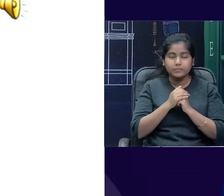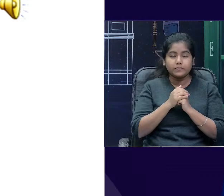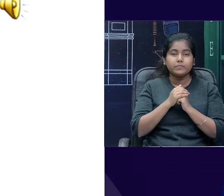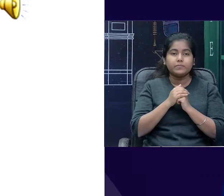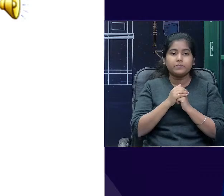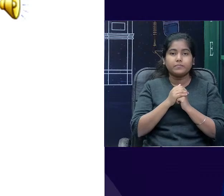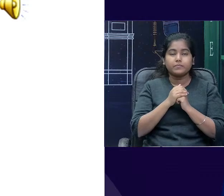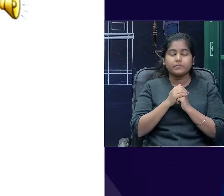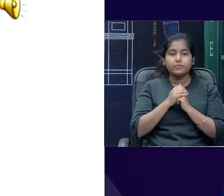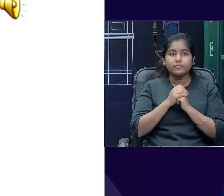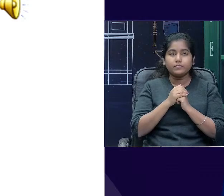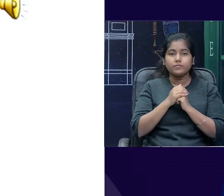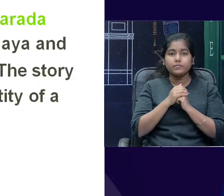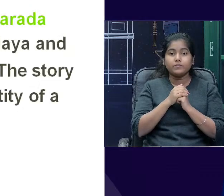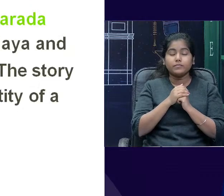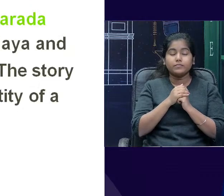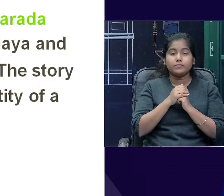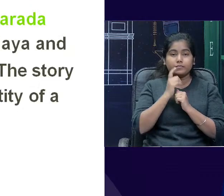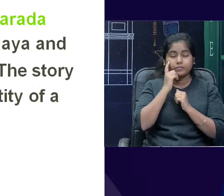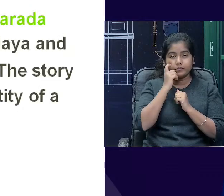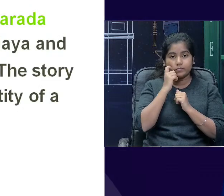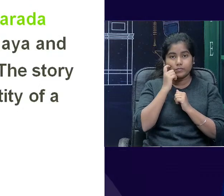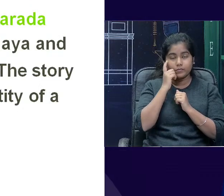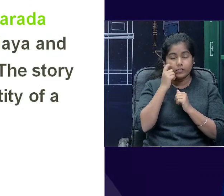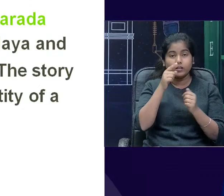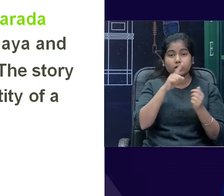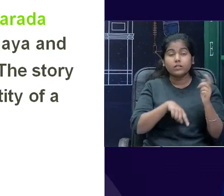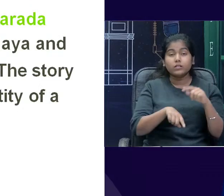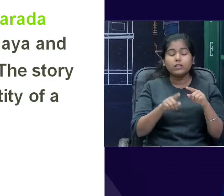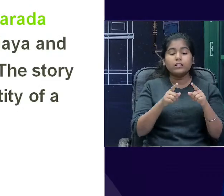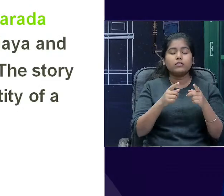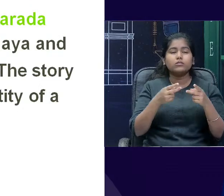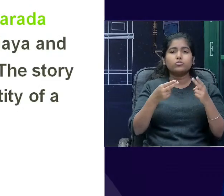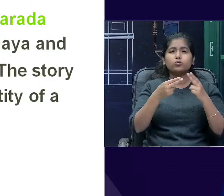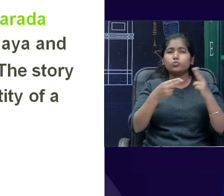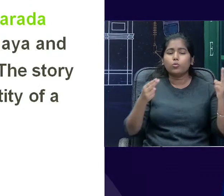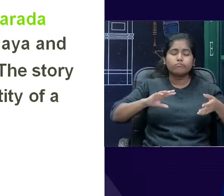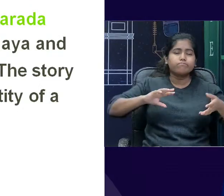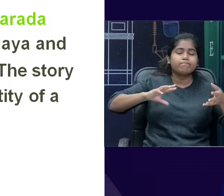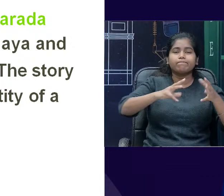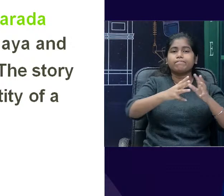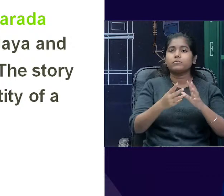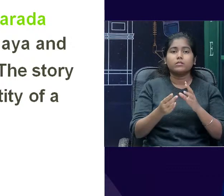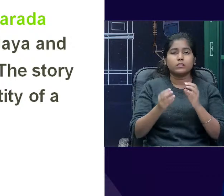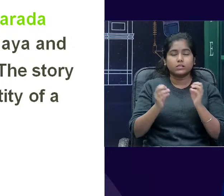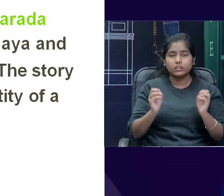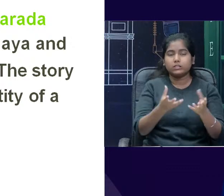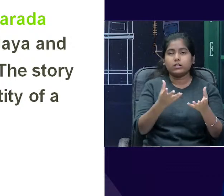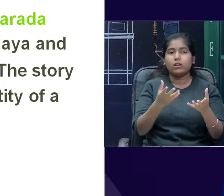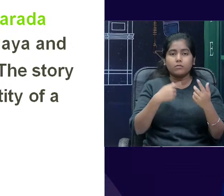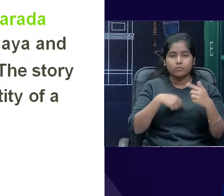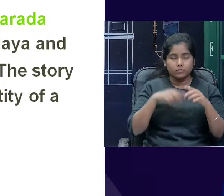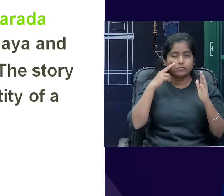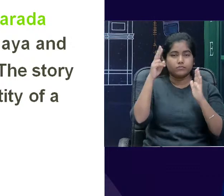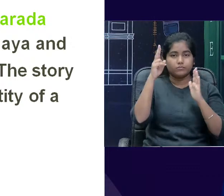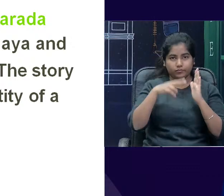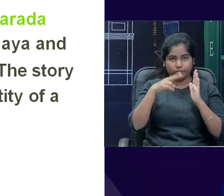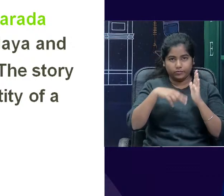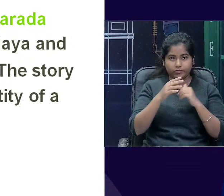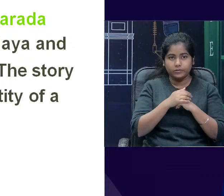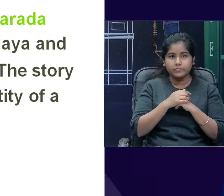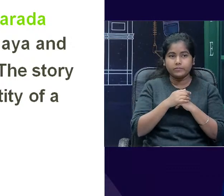Then another one, we start with the summary of the story. Okay. So we read it.